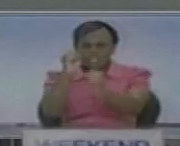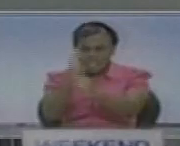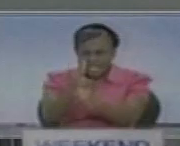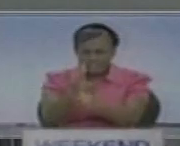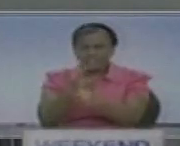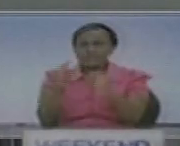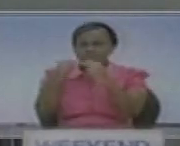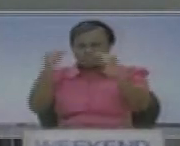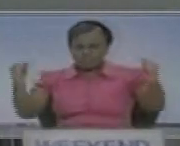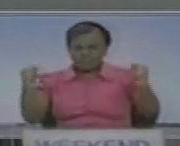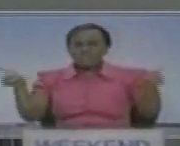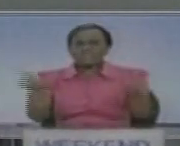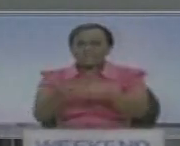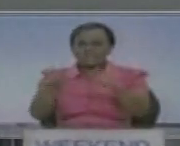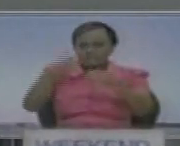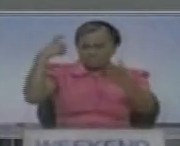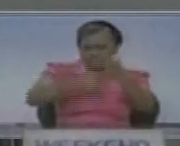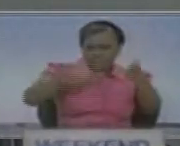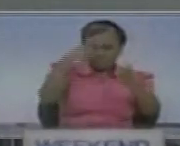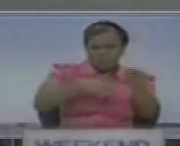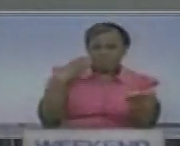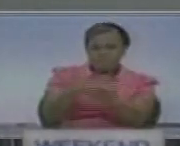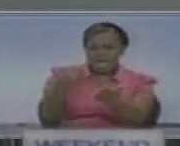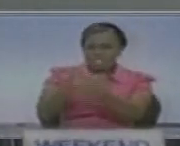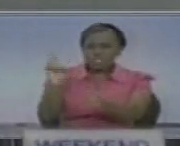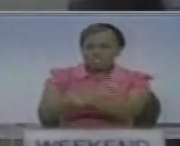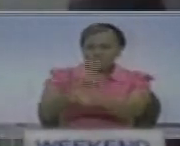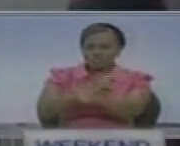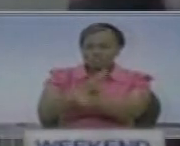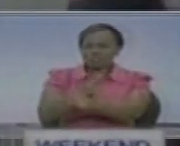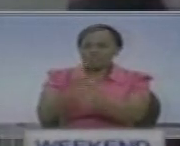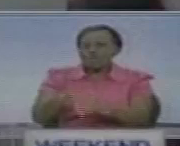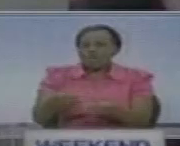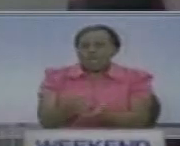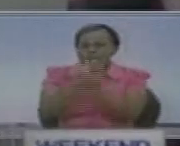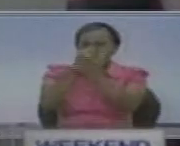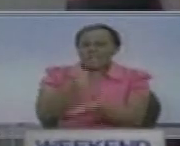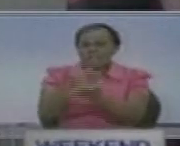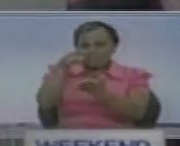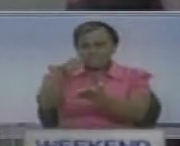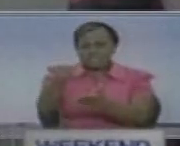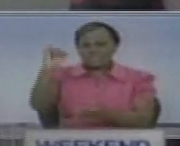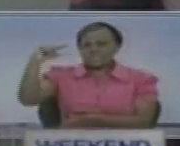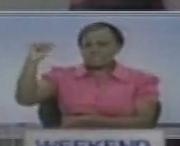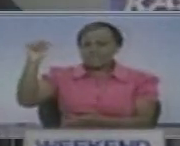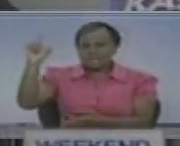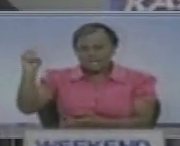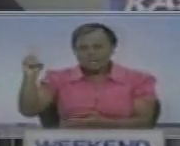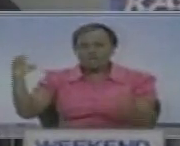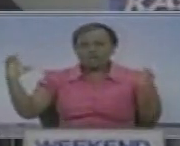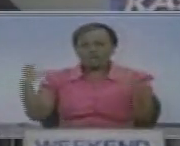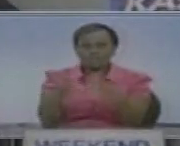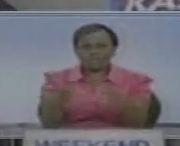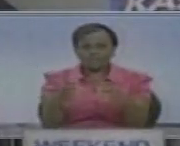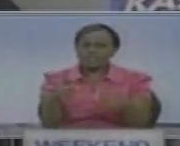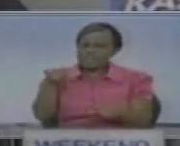country, and Kenyan taxpayers' money was used to fund their stay with the help of the IGAD community. So